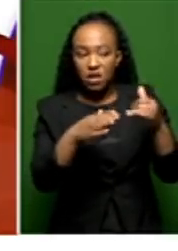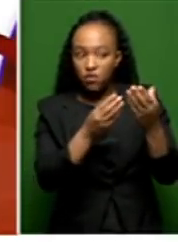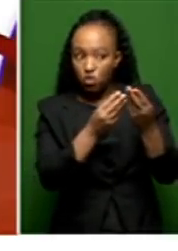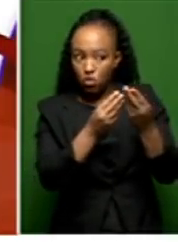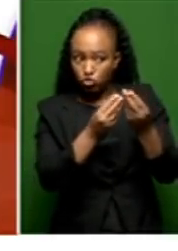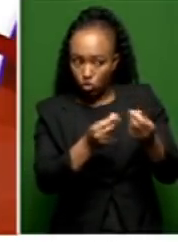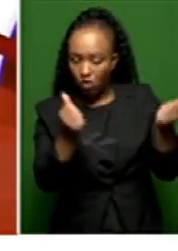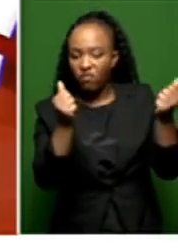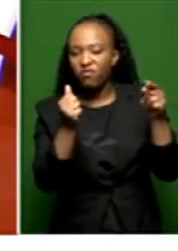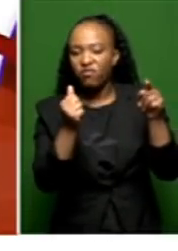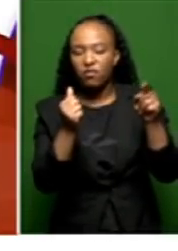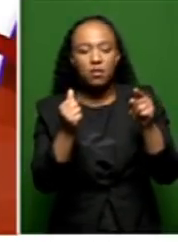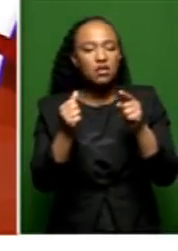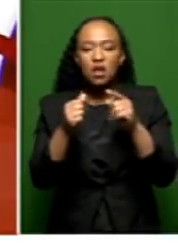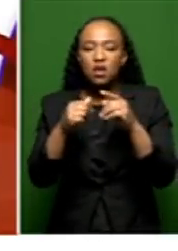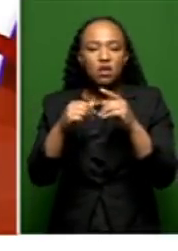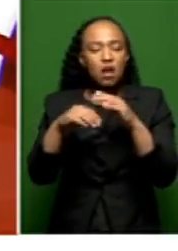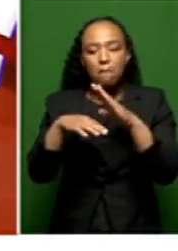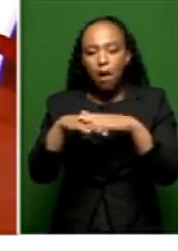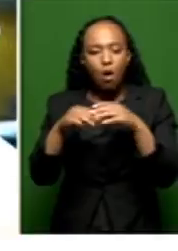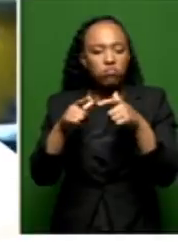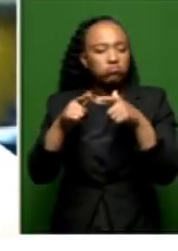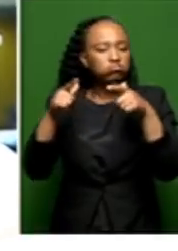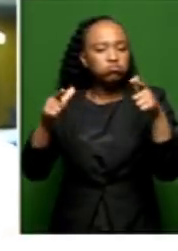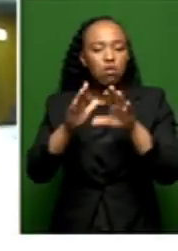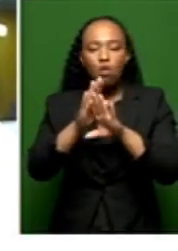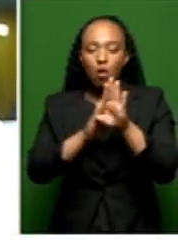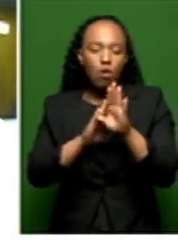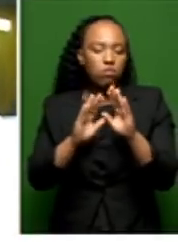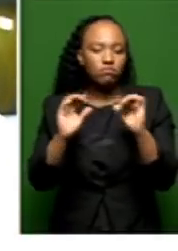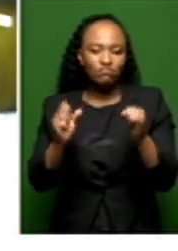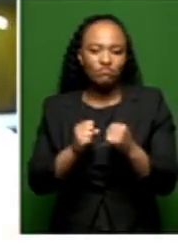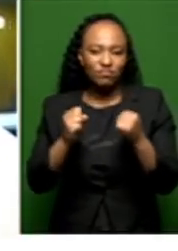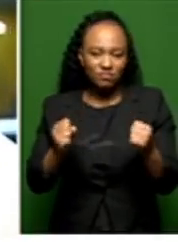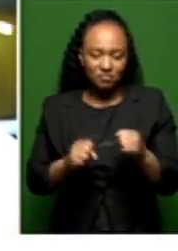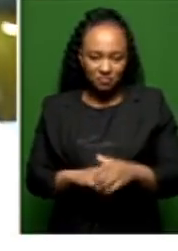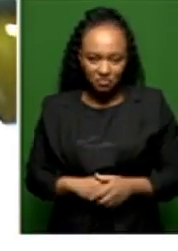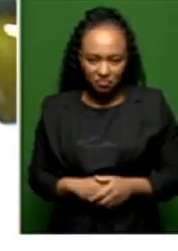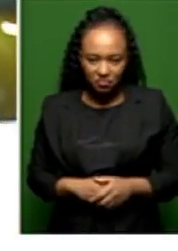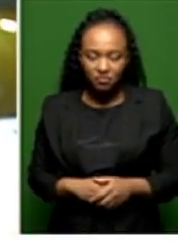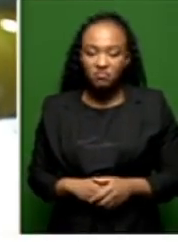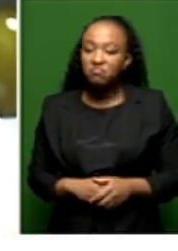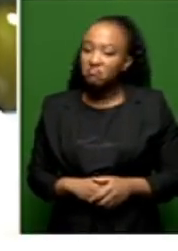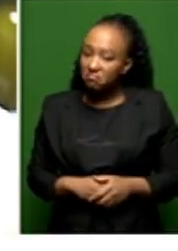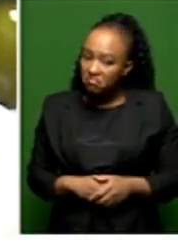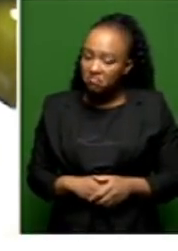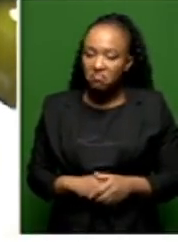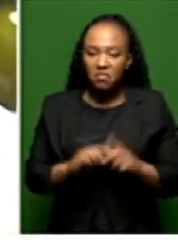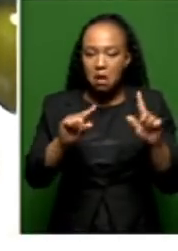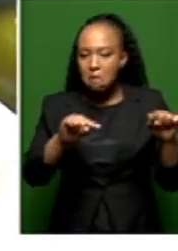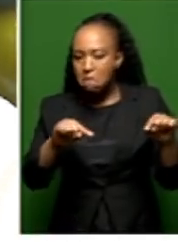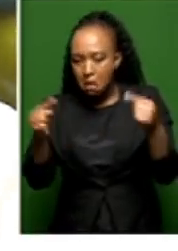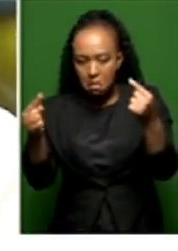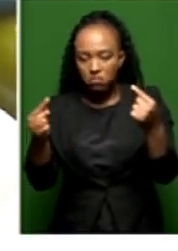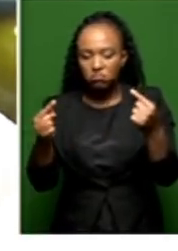that, there's no way you'll grow. Conflicts are a part of the human condition. There will always be